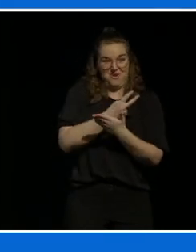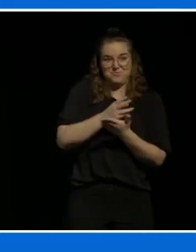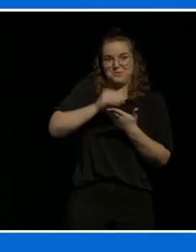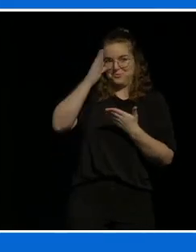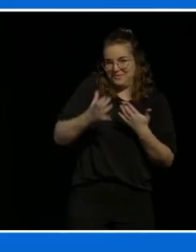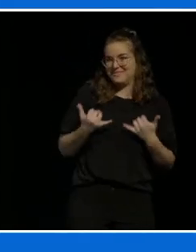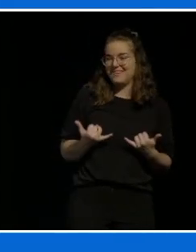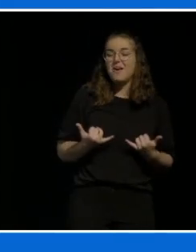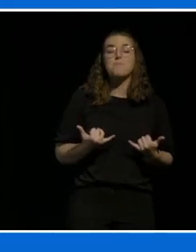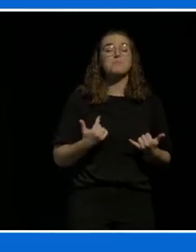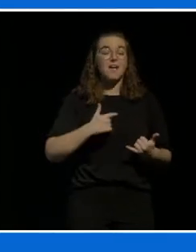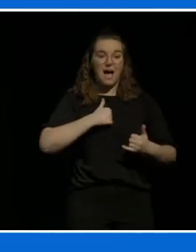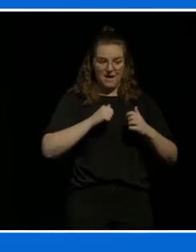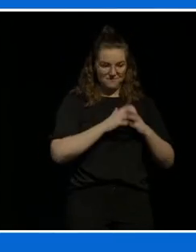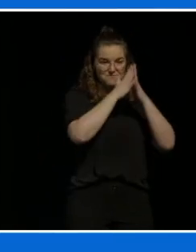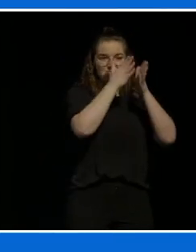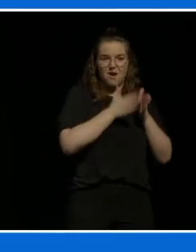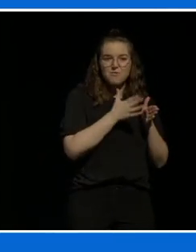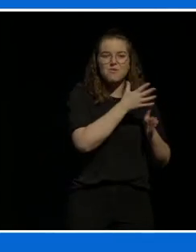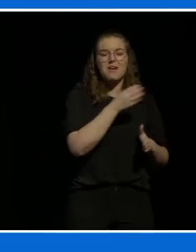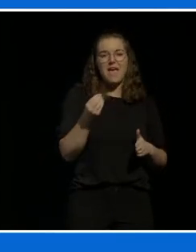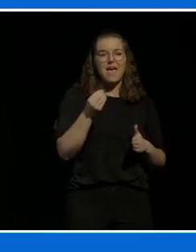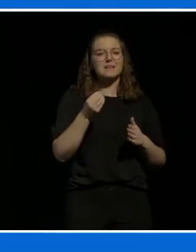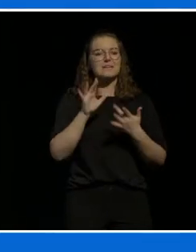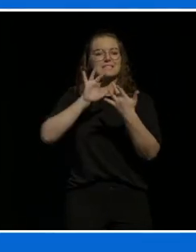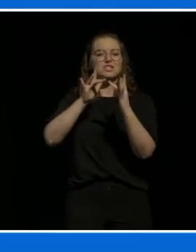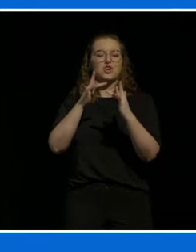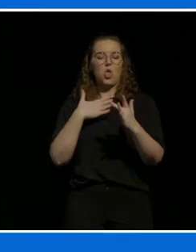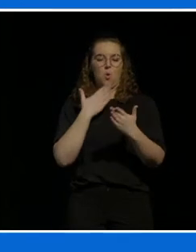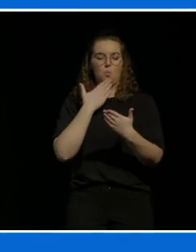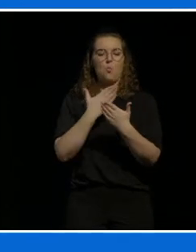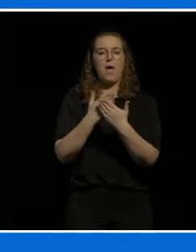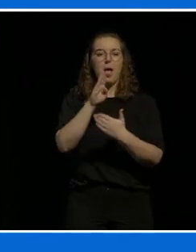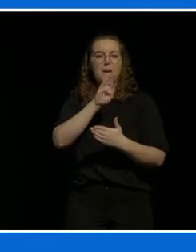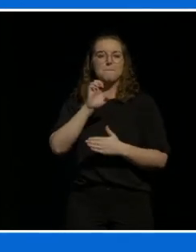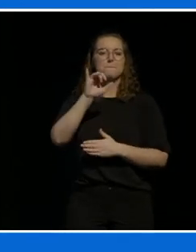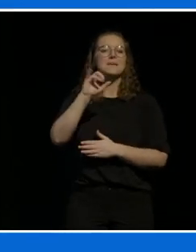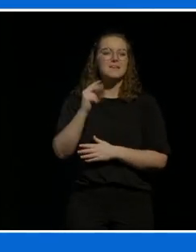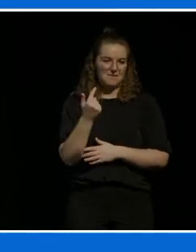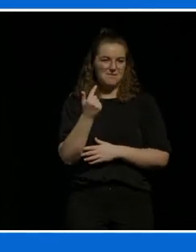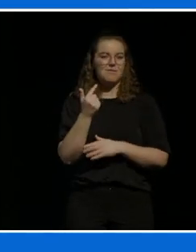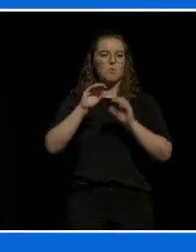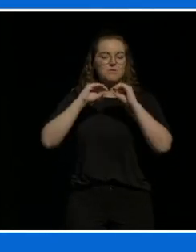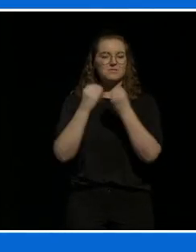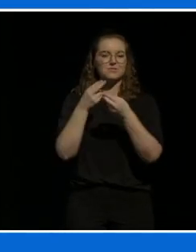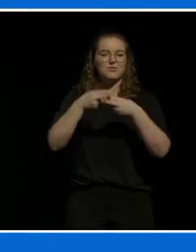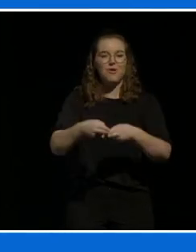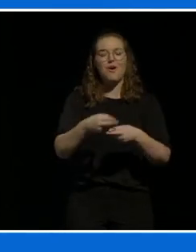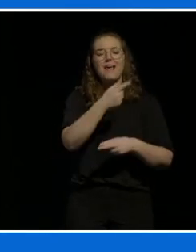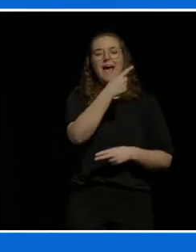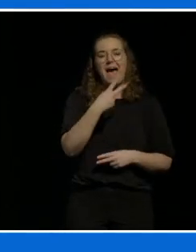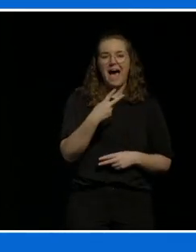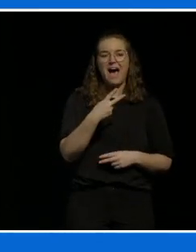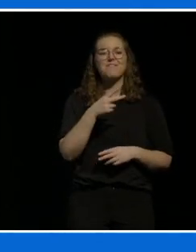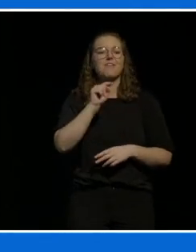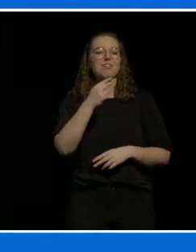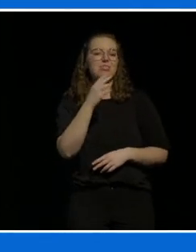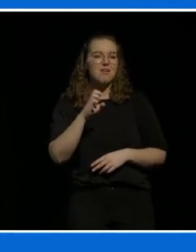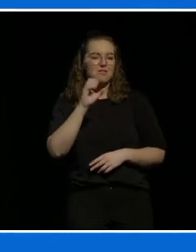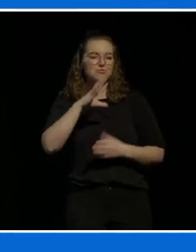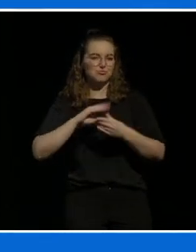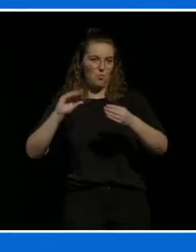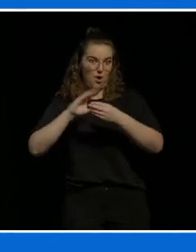the founder and digital well-being activist of an organization called Half the Story. We were the first